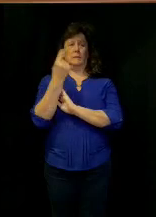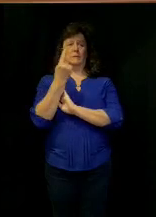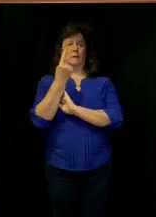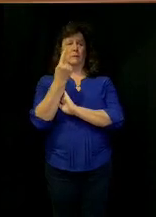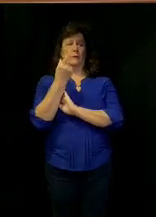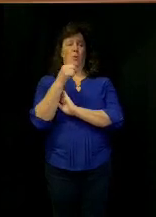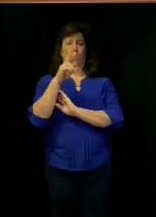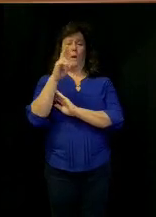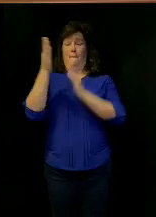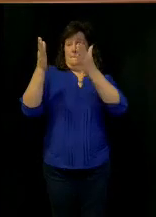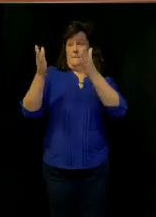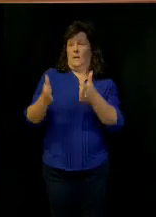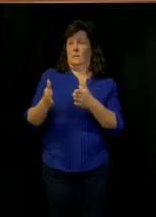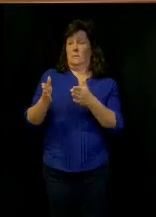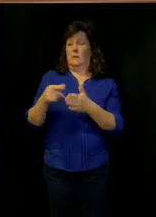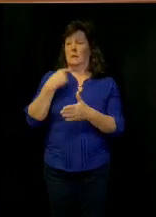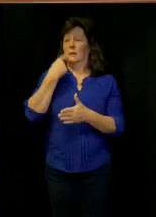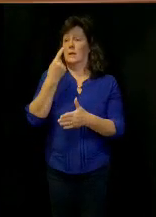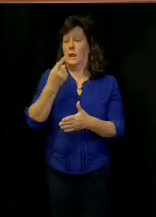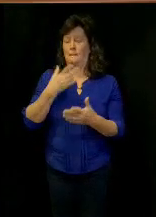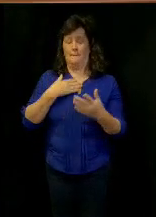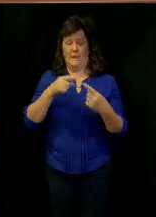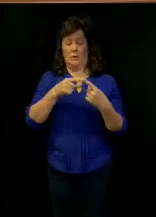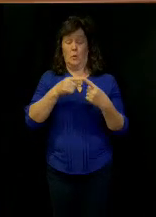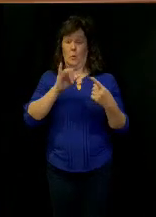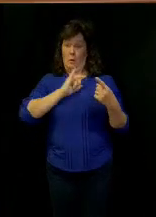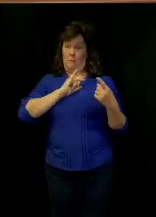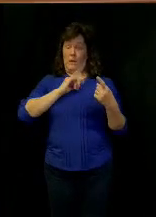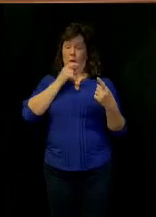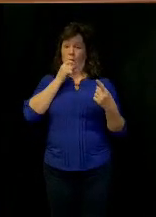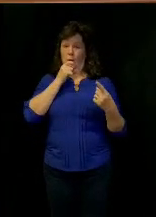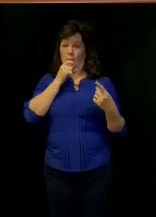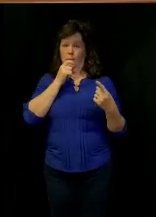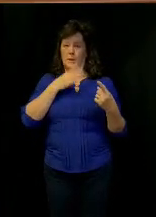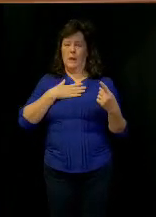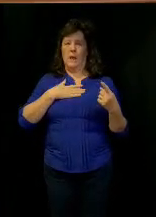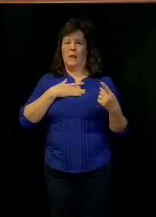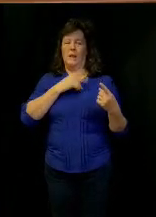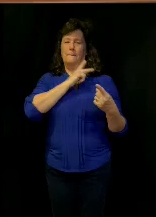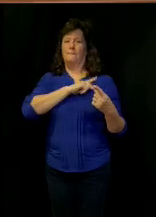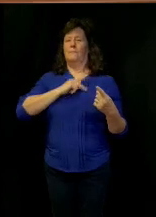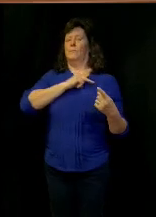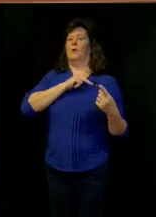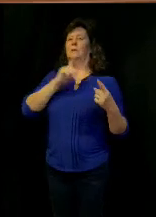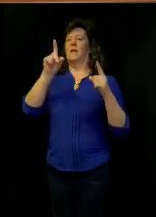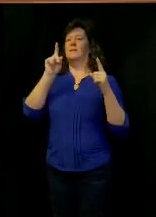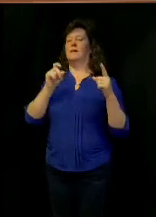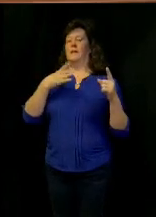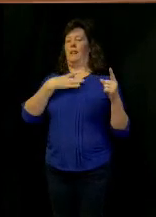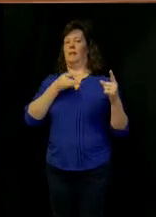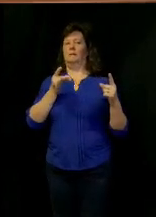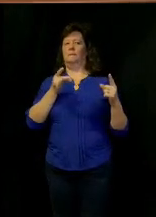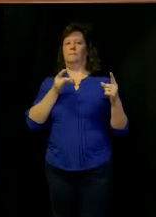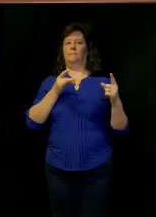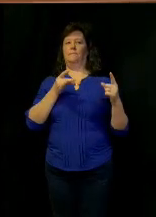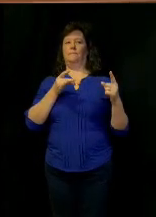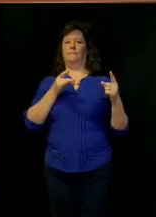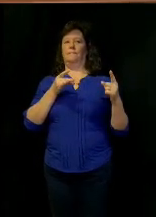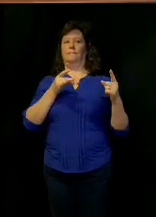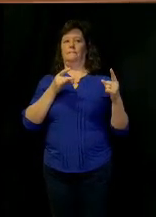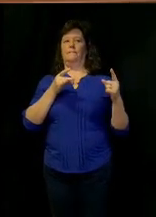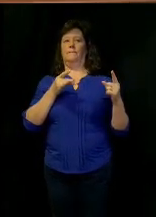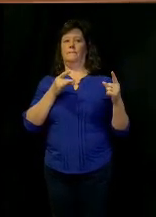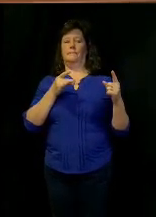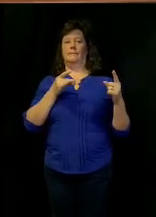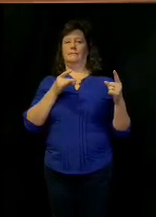someone to tell them who they are. I mean, we have all these different I love personality tests. I love them. You know, Briggs, what's it called?